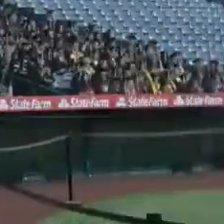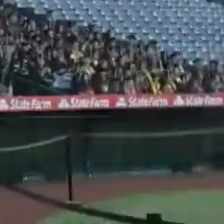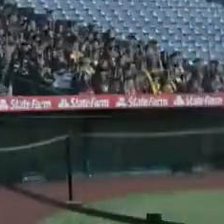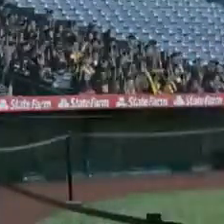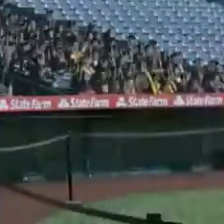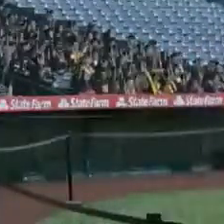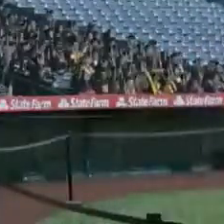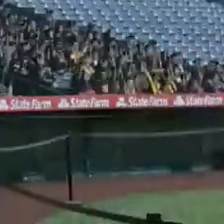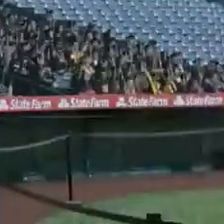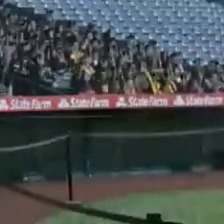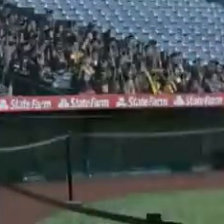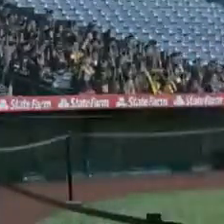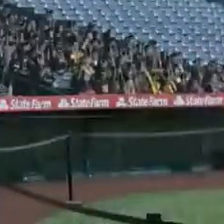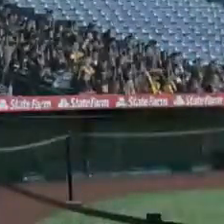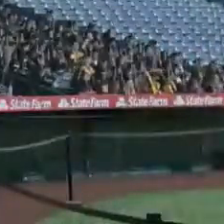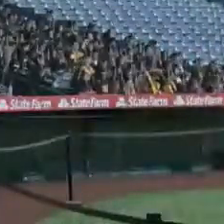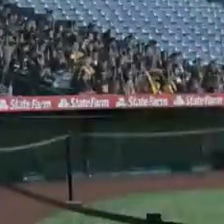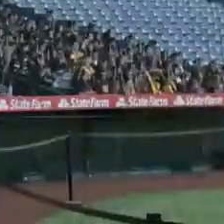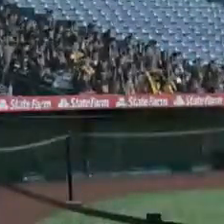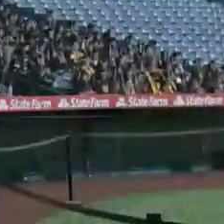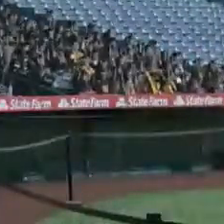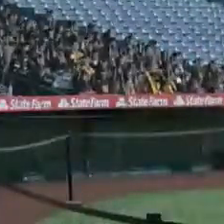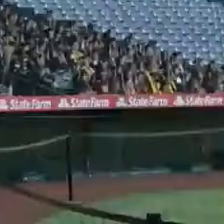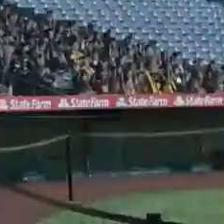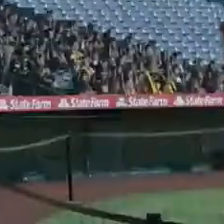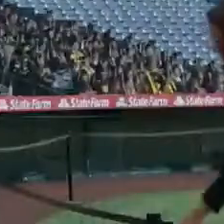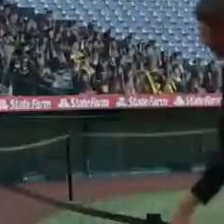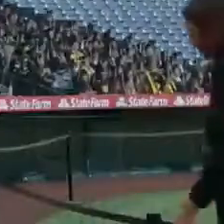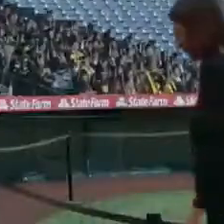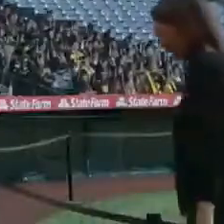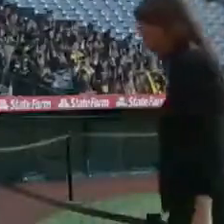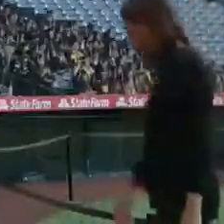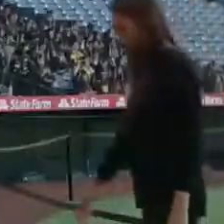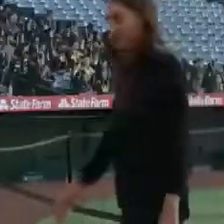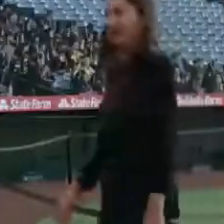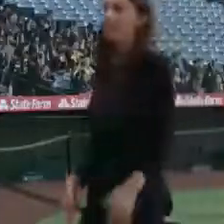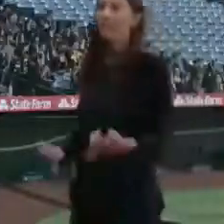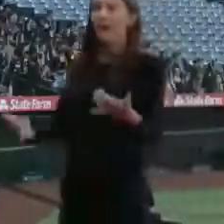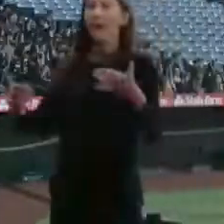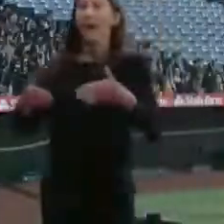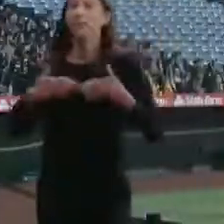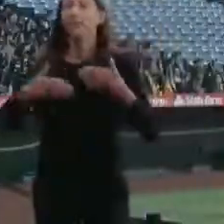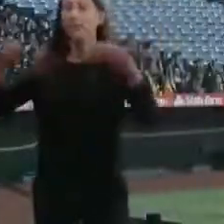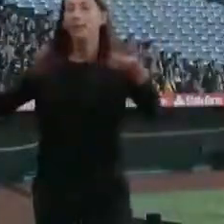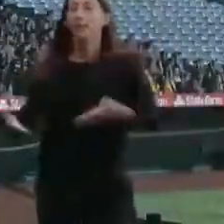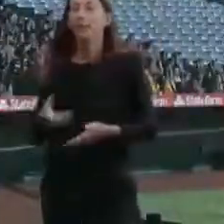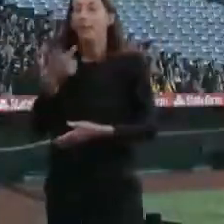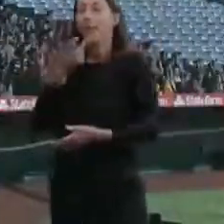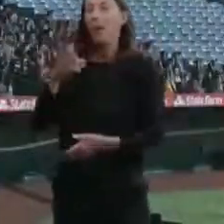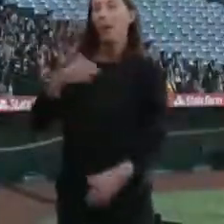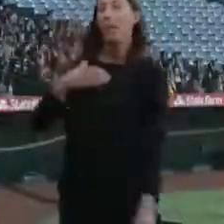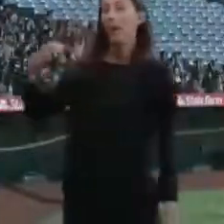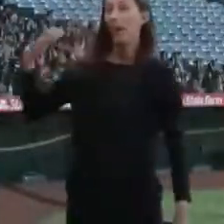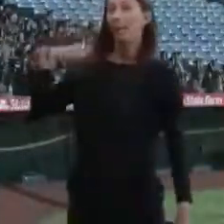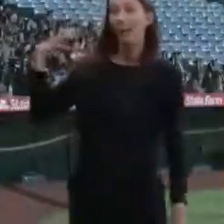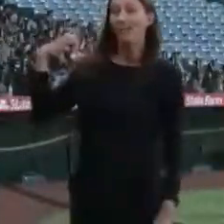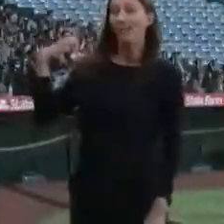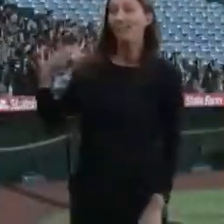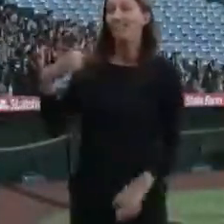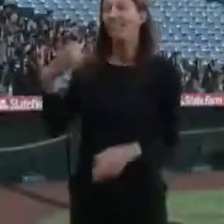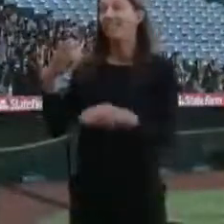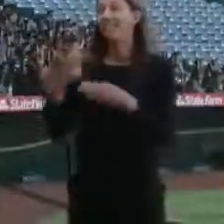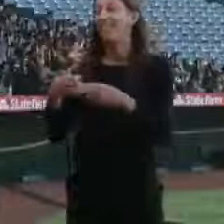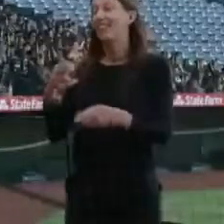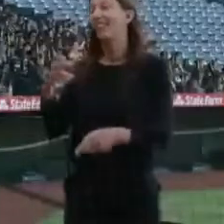It is now my pleasure to introduce you to my boss. Dr. Karen Sissom-Gum is the